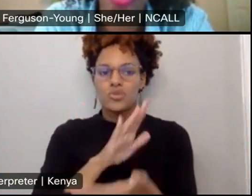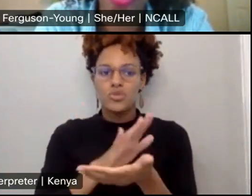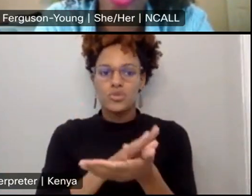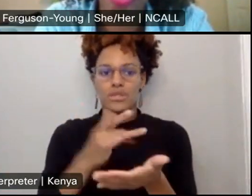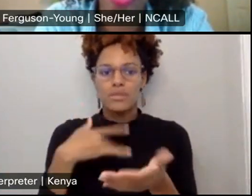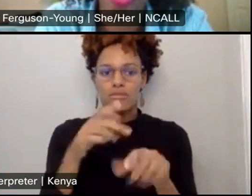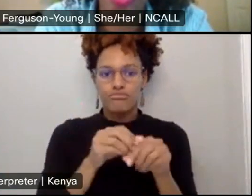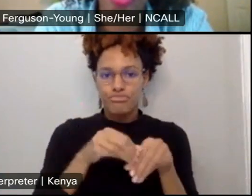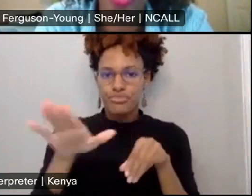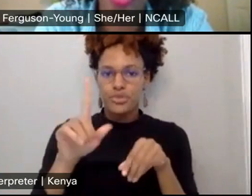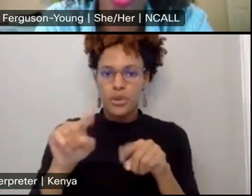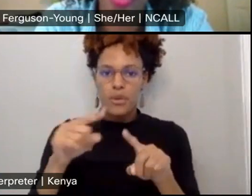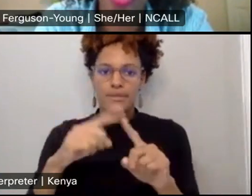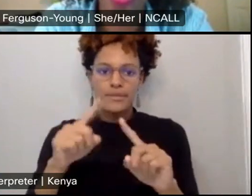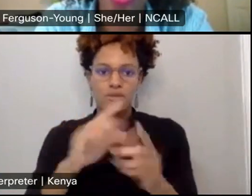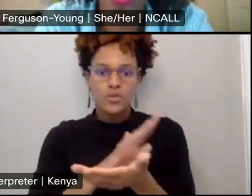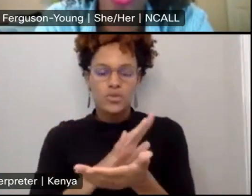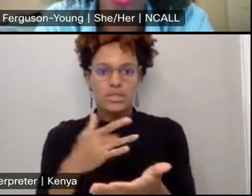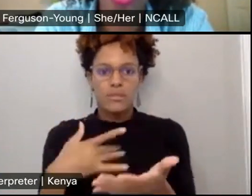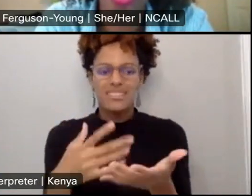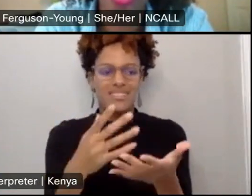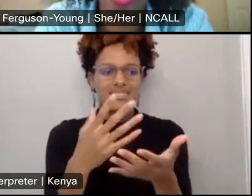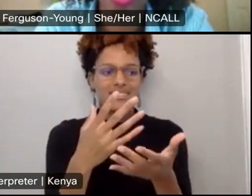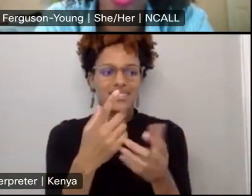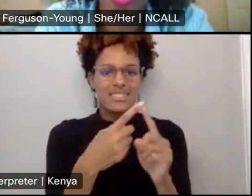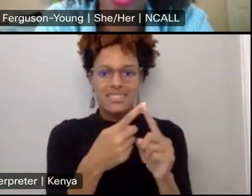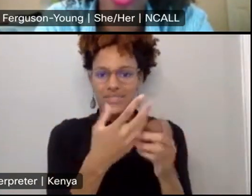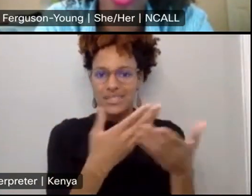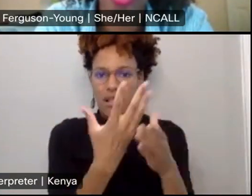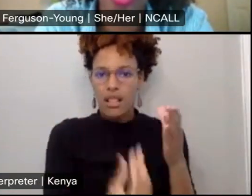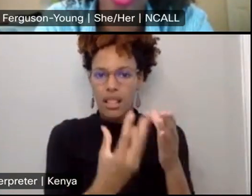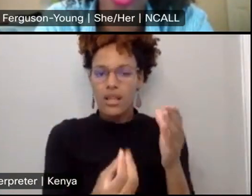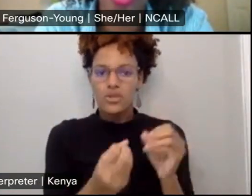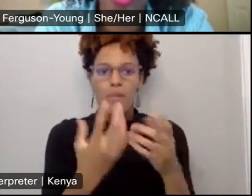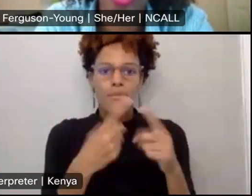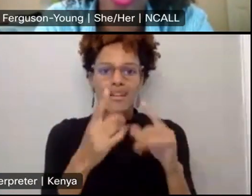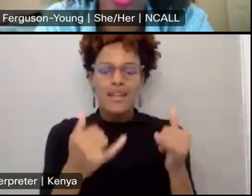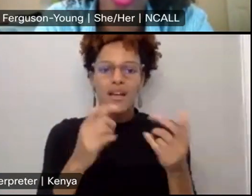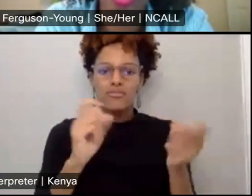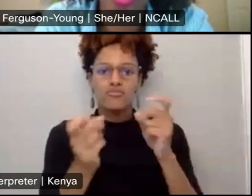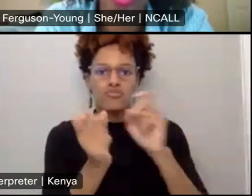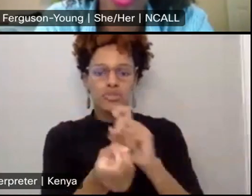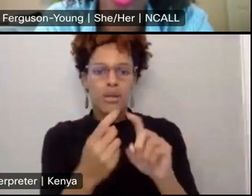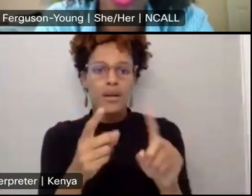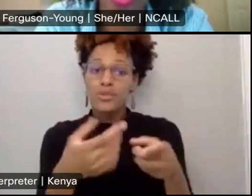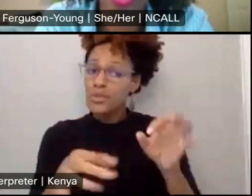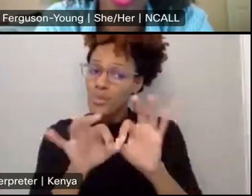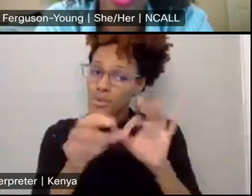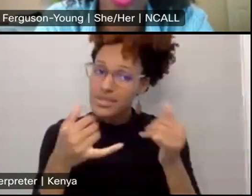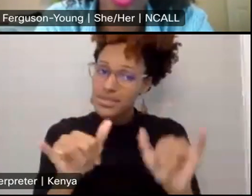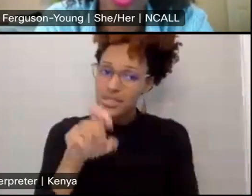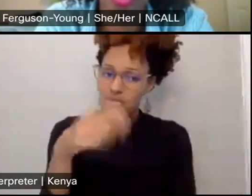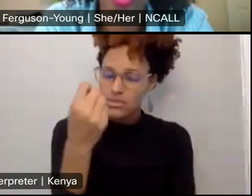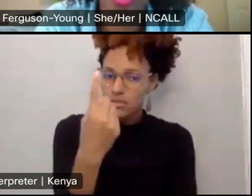and are being currently revitalized. So it is really important to understand that when we are doing